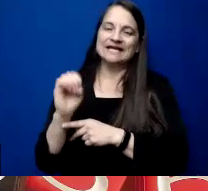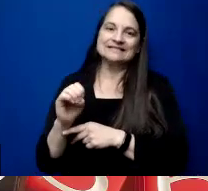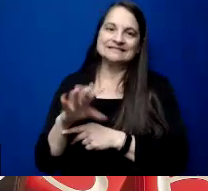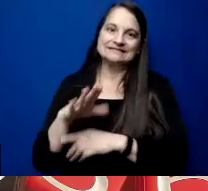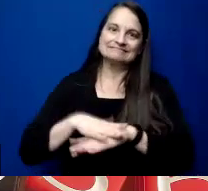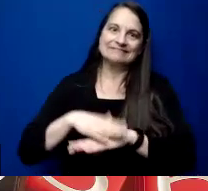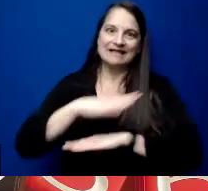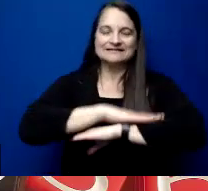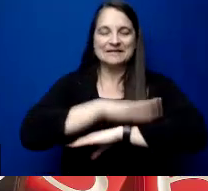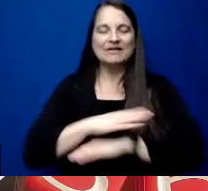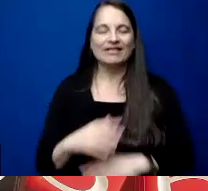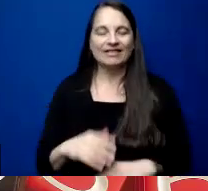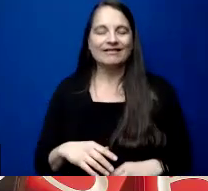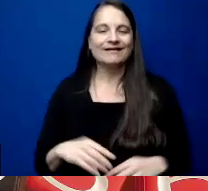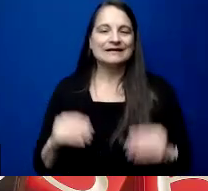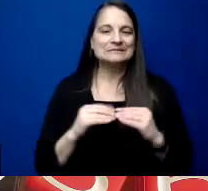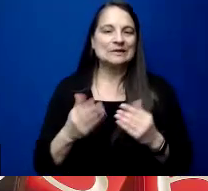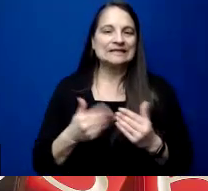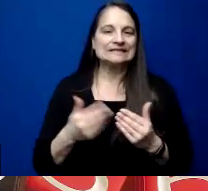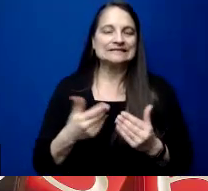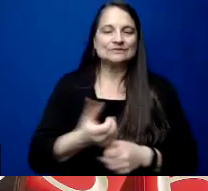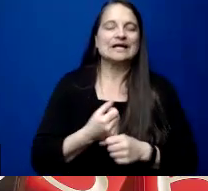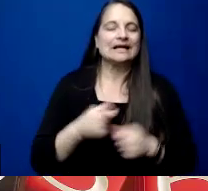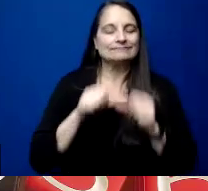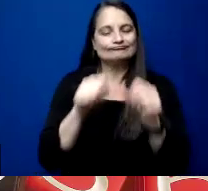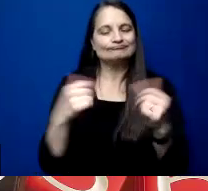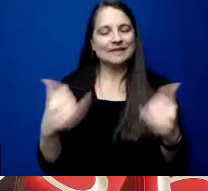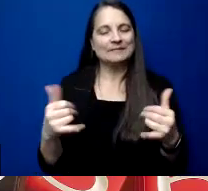make it so it's easier to recover and keep playing.